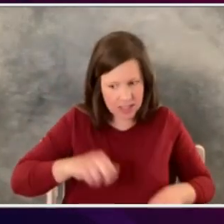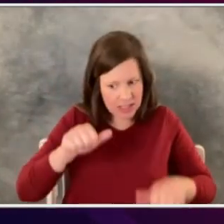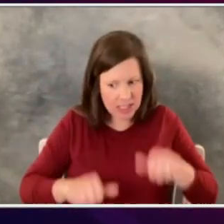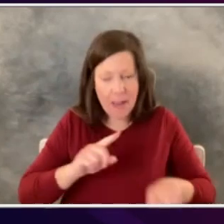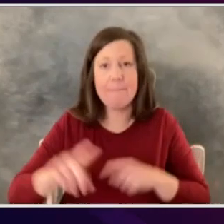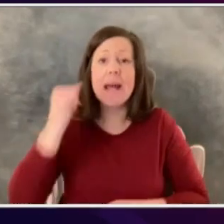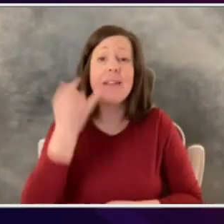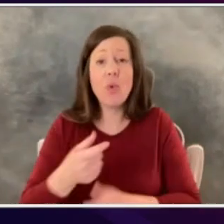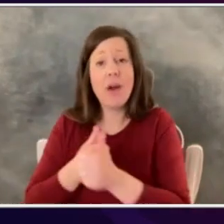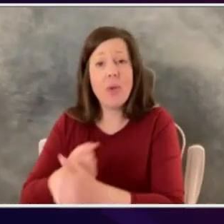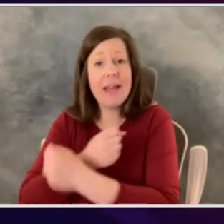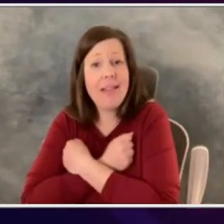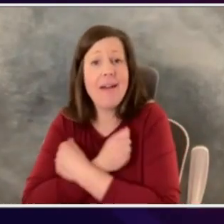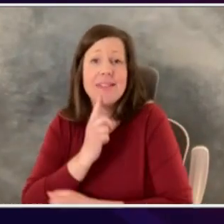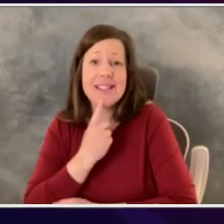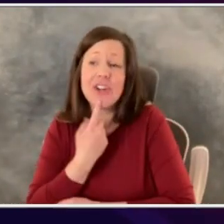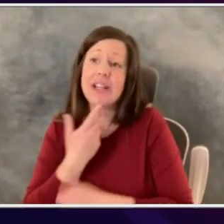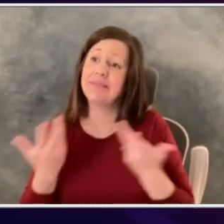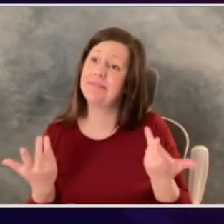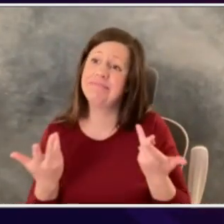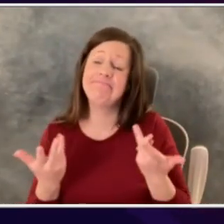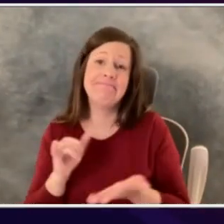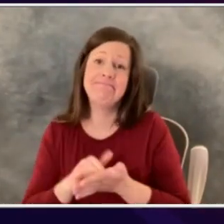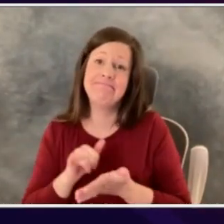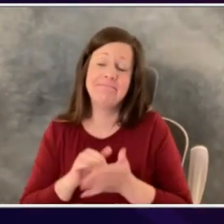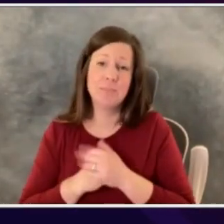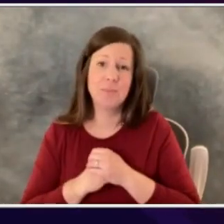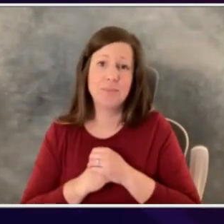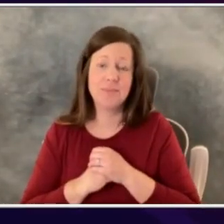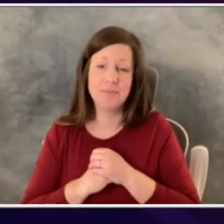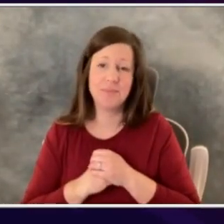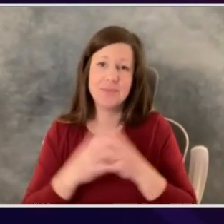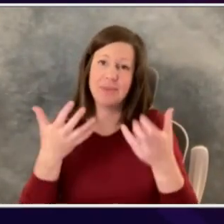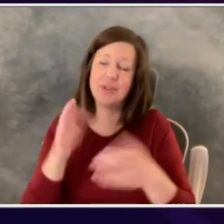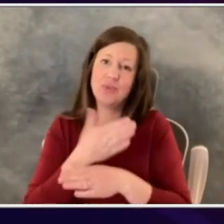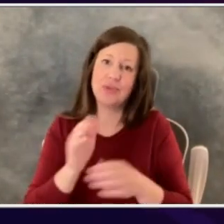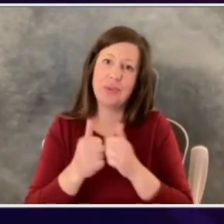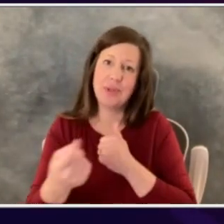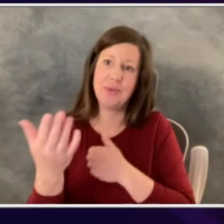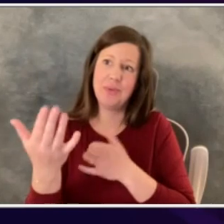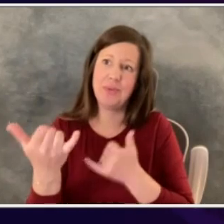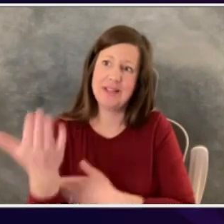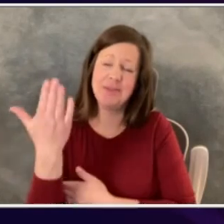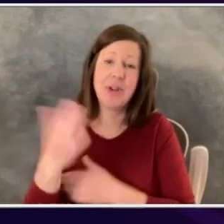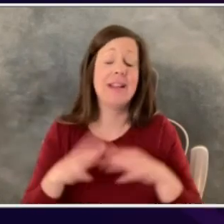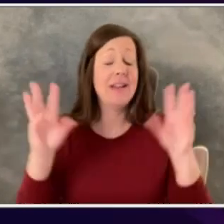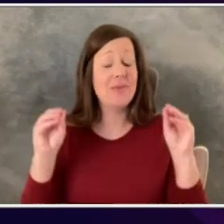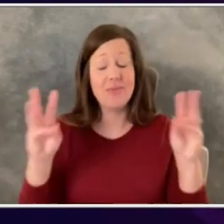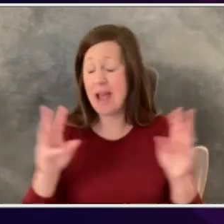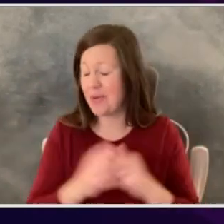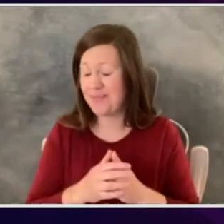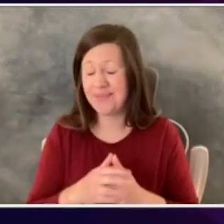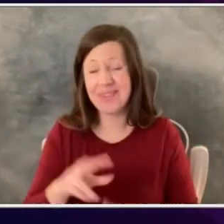you couldn't ask for more. I wanted to share that with you this morning. Wow. So Vera and